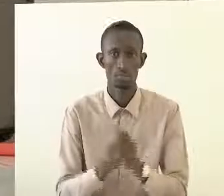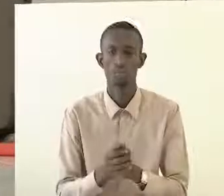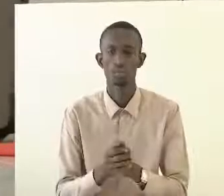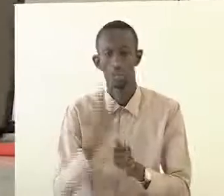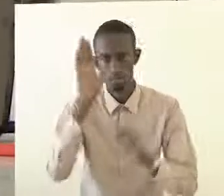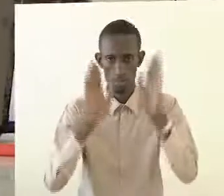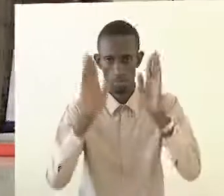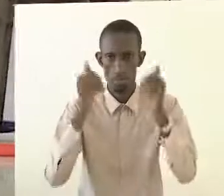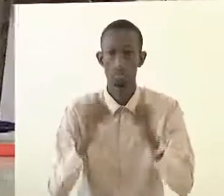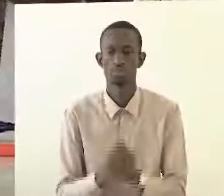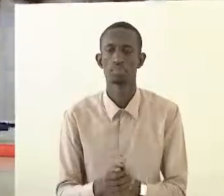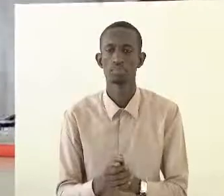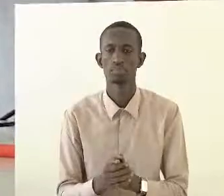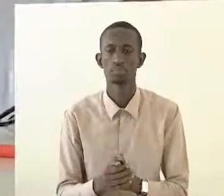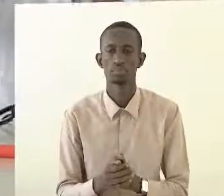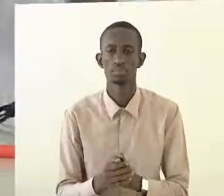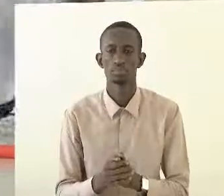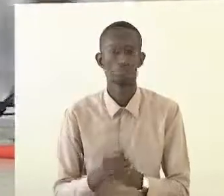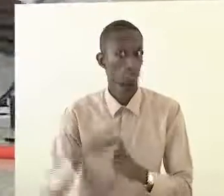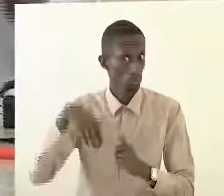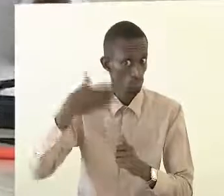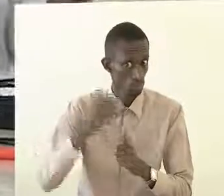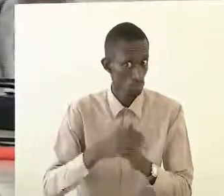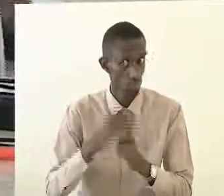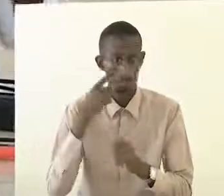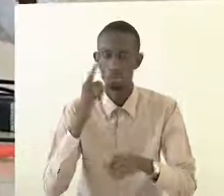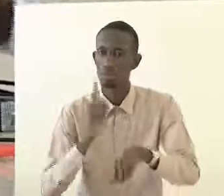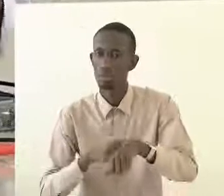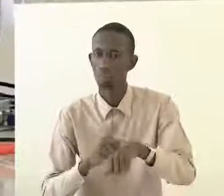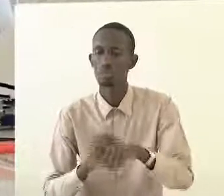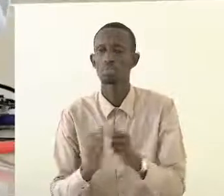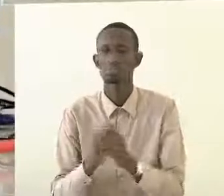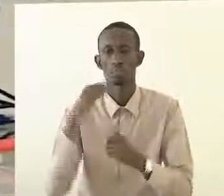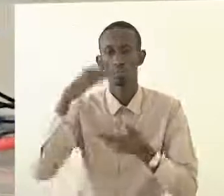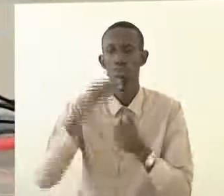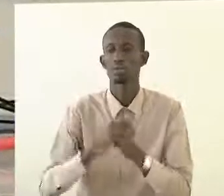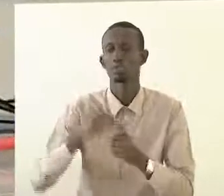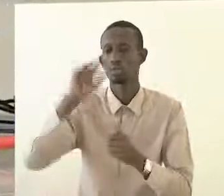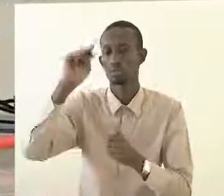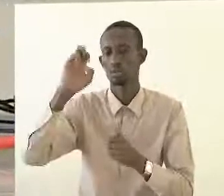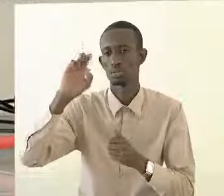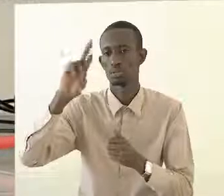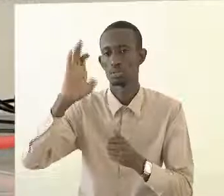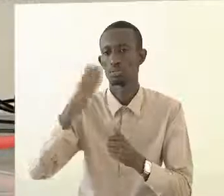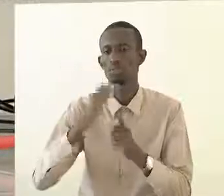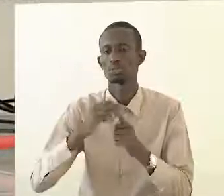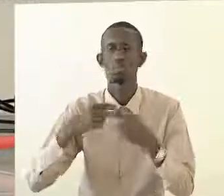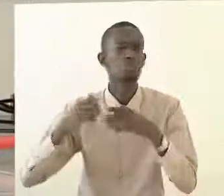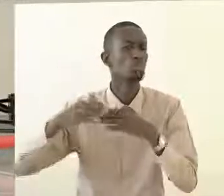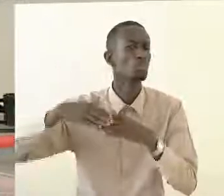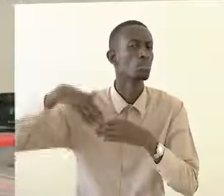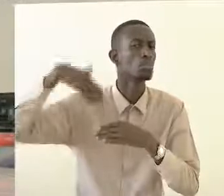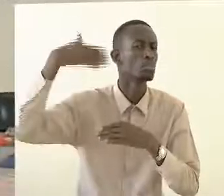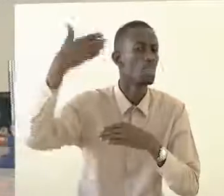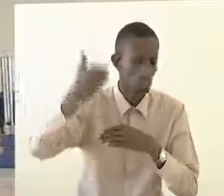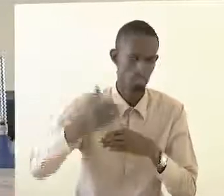participation. We shall have another kind of integration by change of variable, but very far with